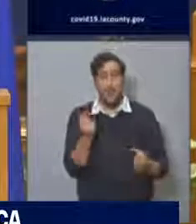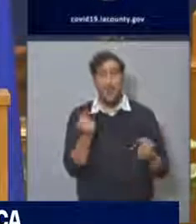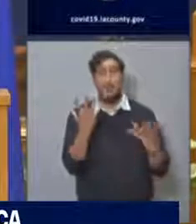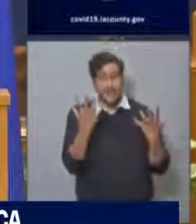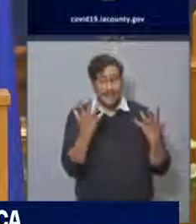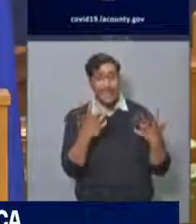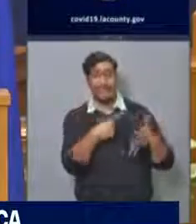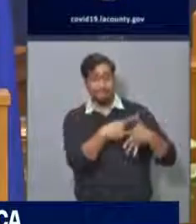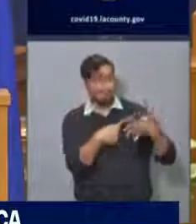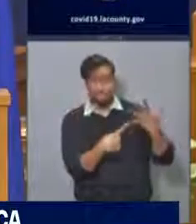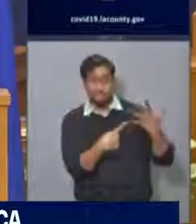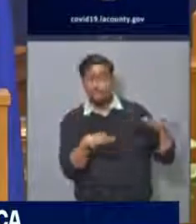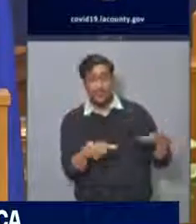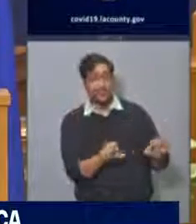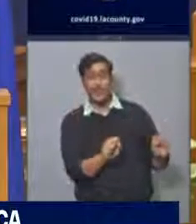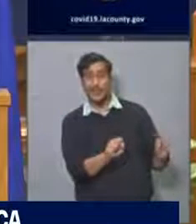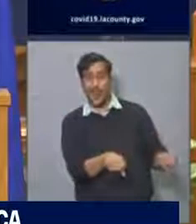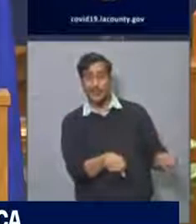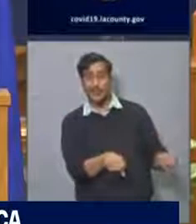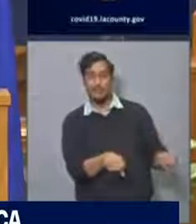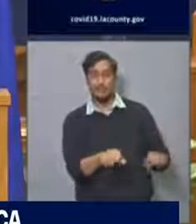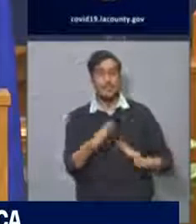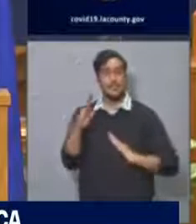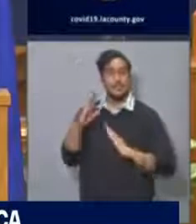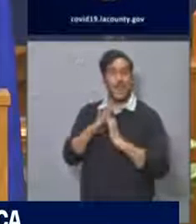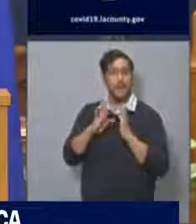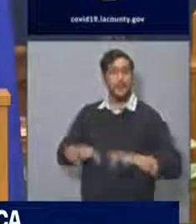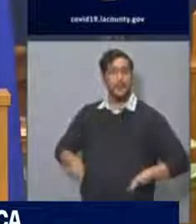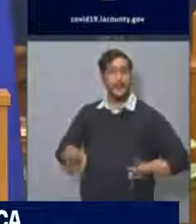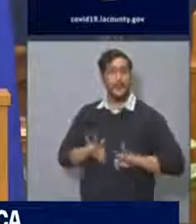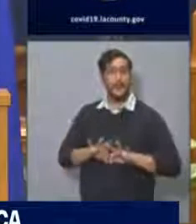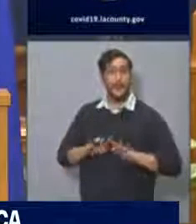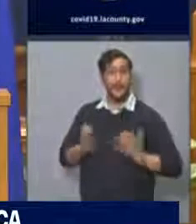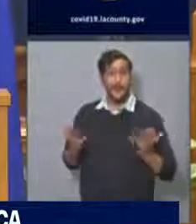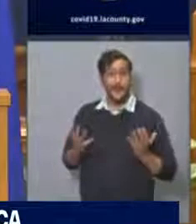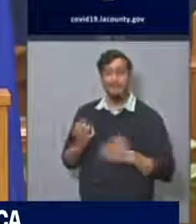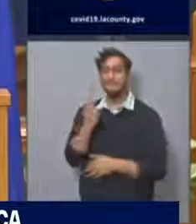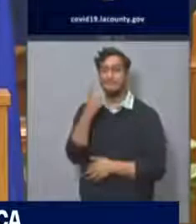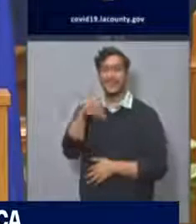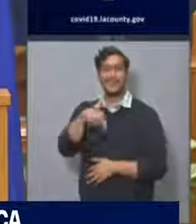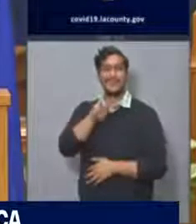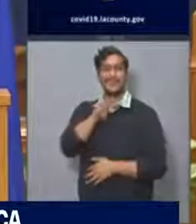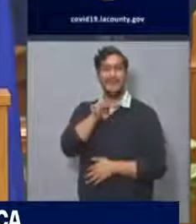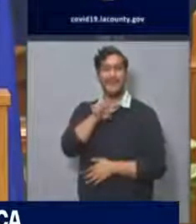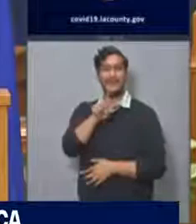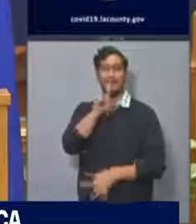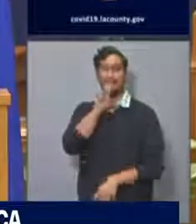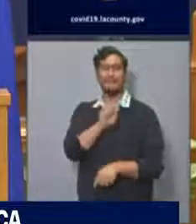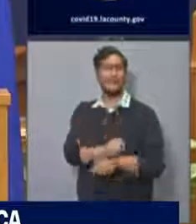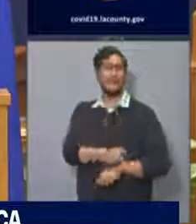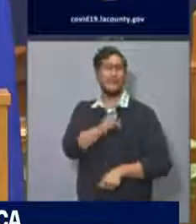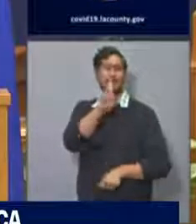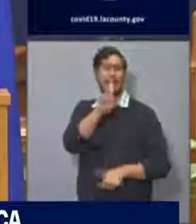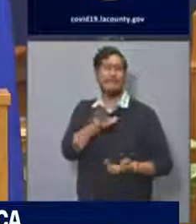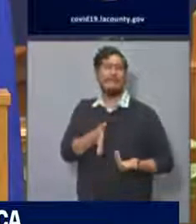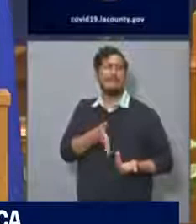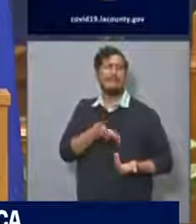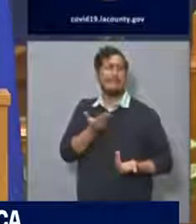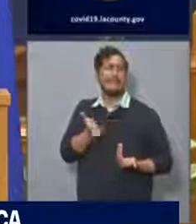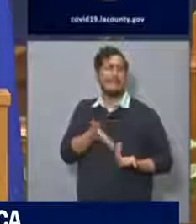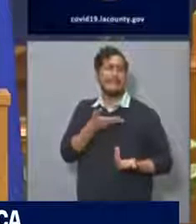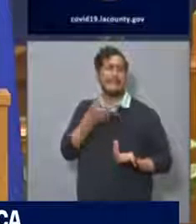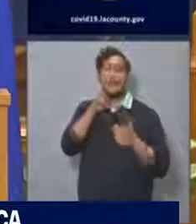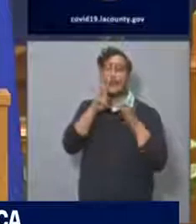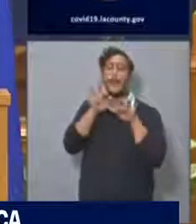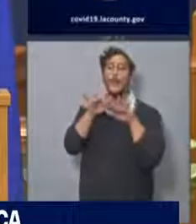I think most important has been noting that this virus is more easily transmitted and is